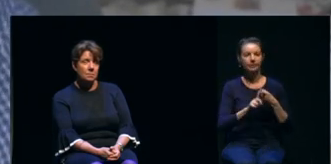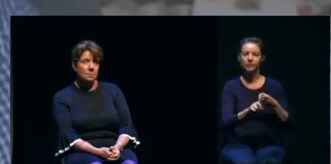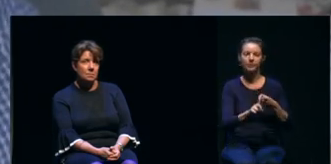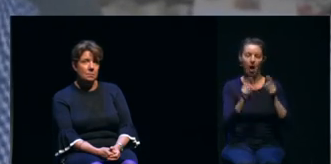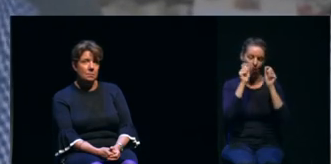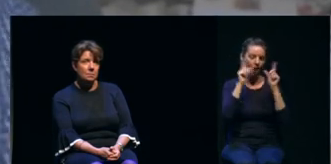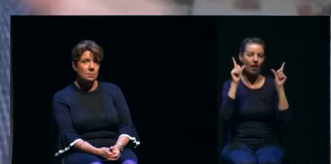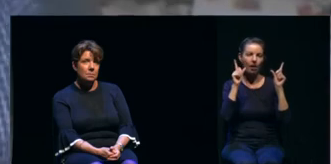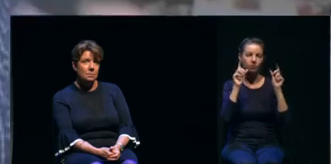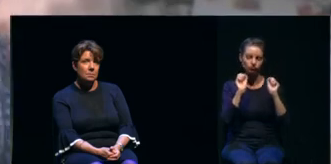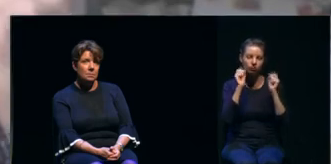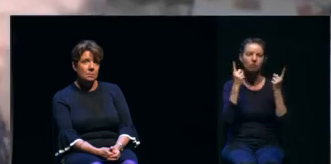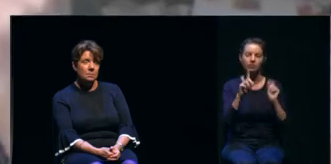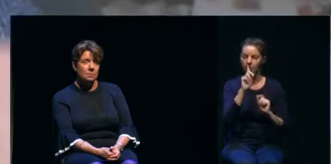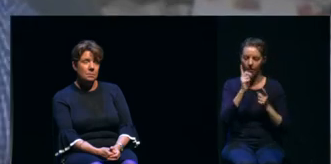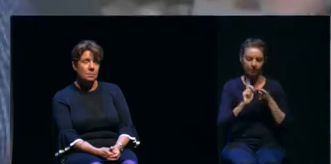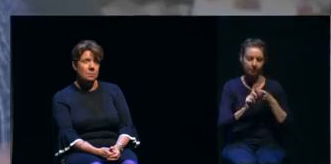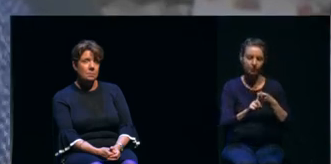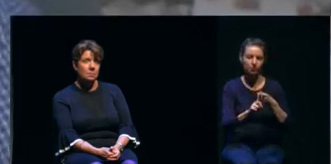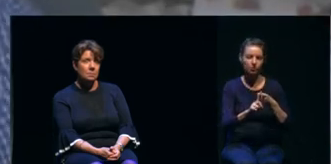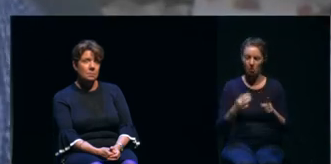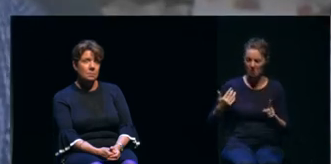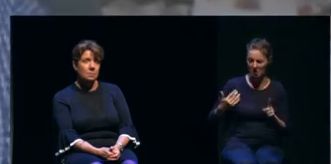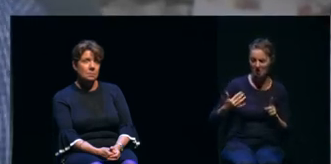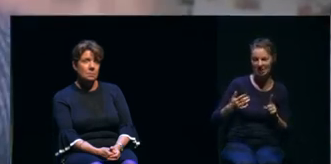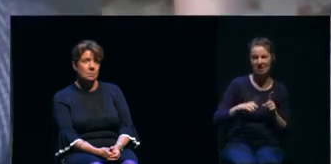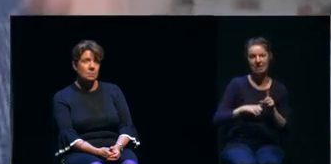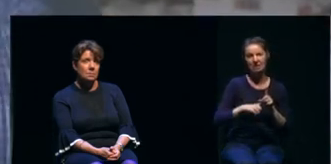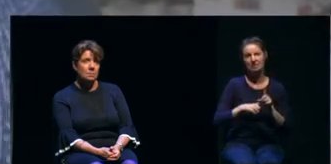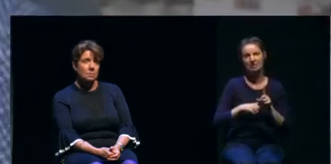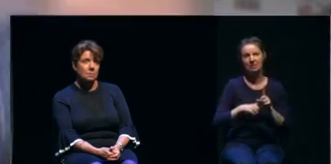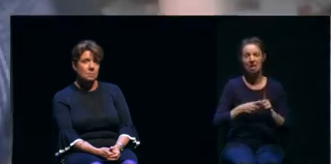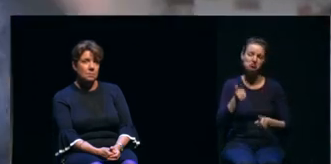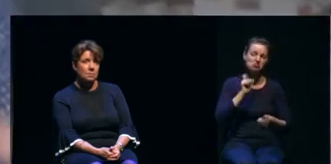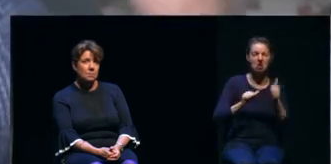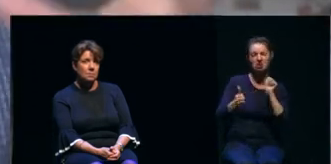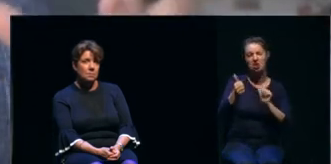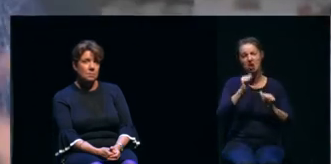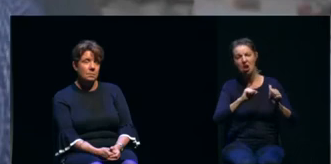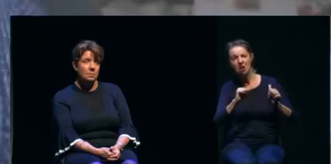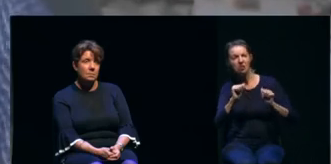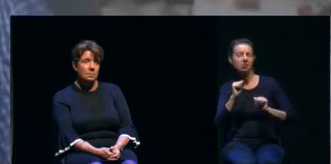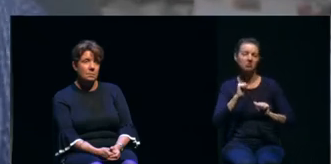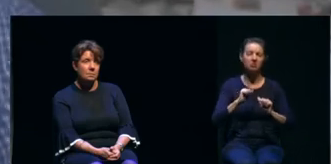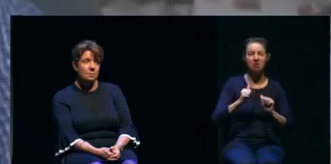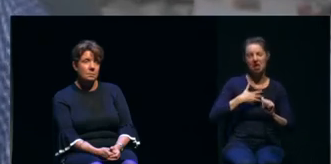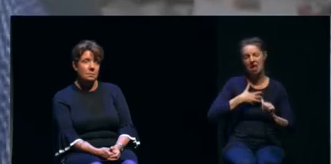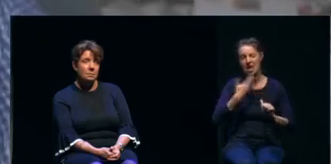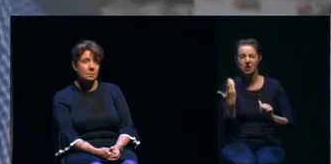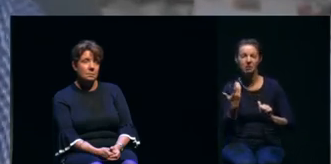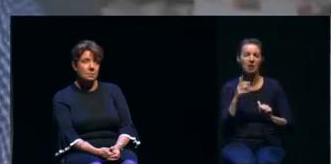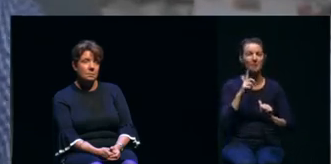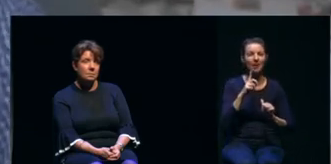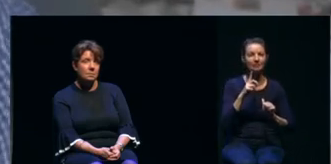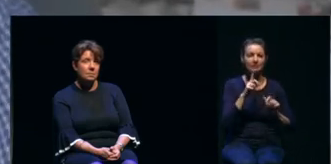do this anymore. So in all those years where women are being angry and you're having the drinks and she's going, yeah, fuck him, this is over, rah, rah, rah, rah, rah, I've learnt